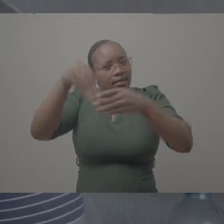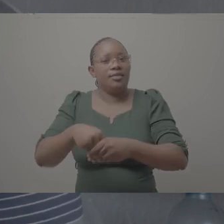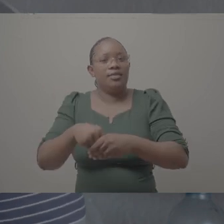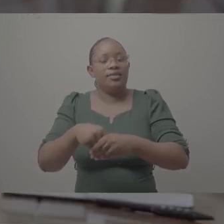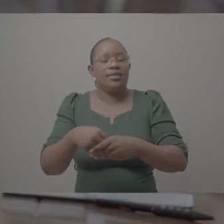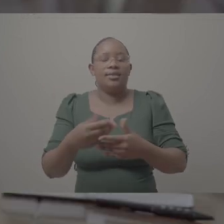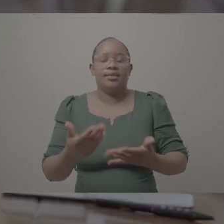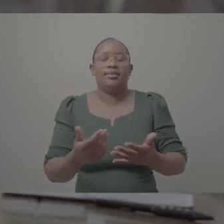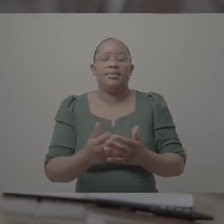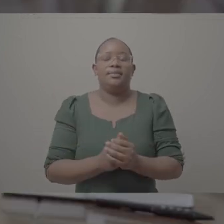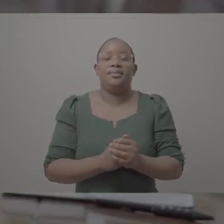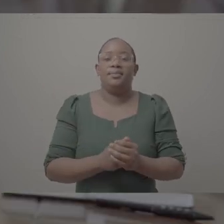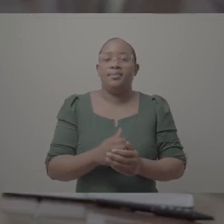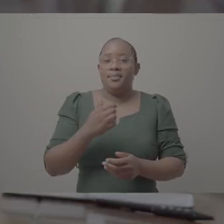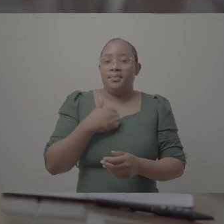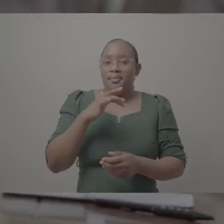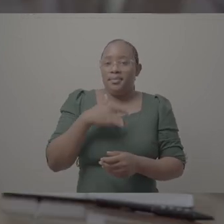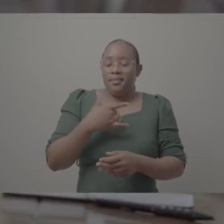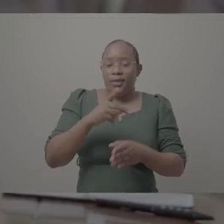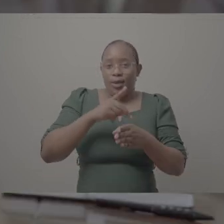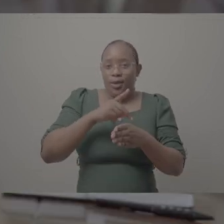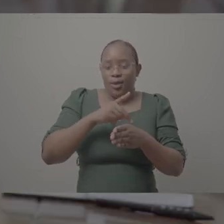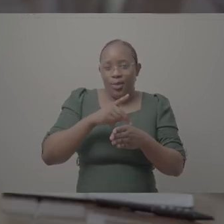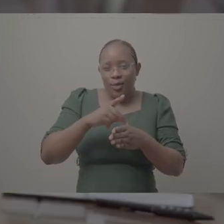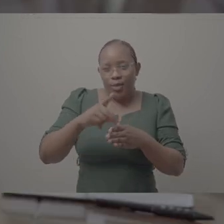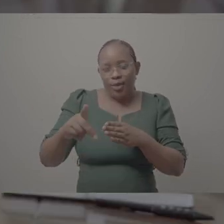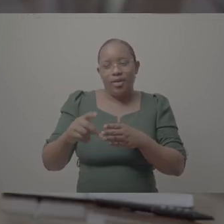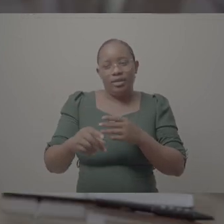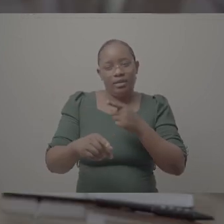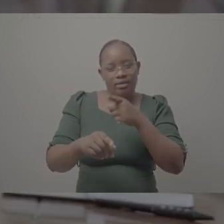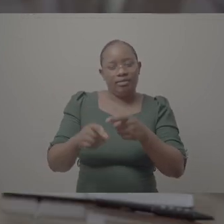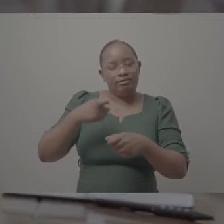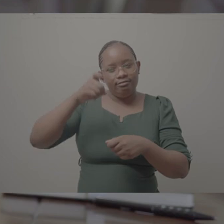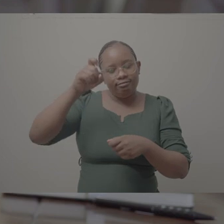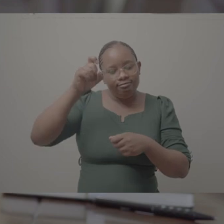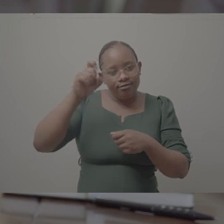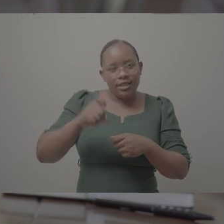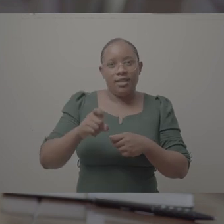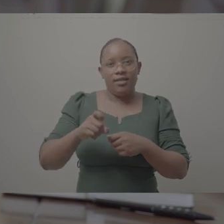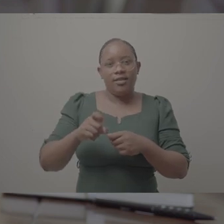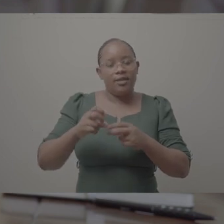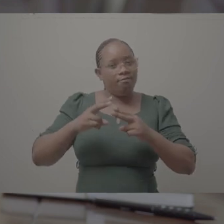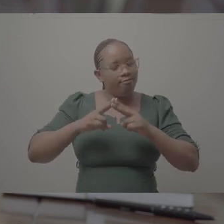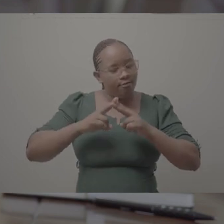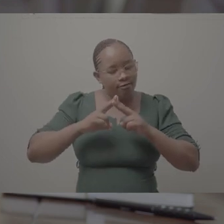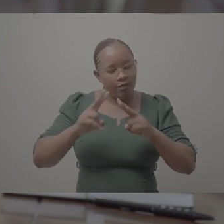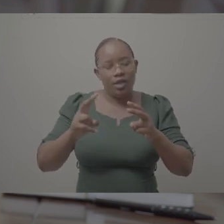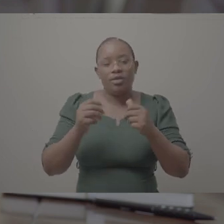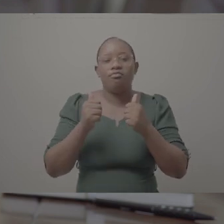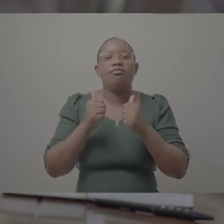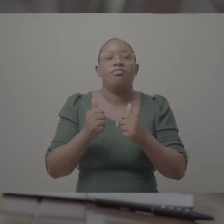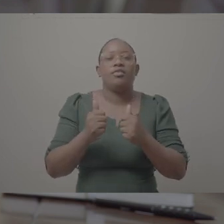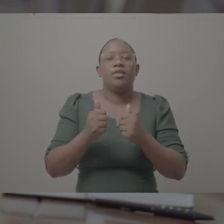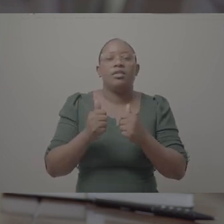part and parcel. I feel that there is need for the professionals to uphold the highest level of integrity.